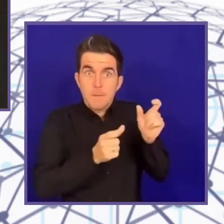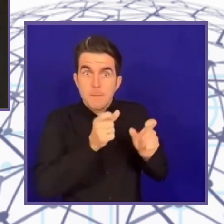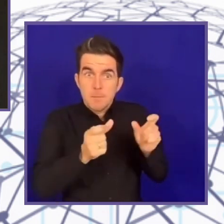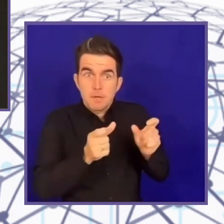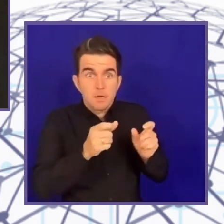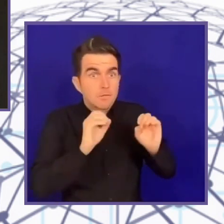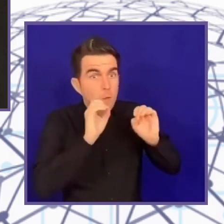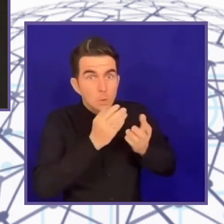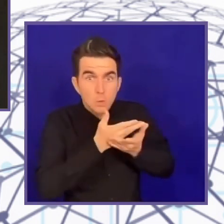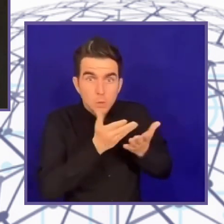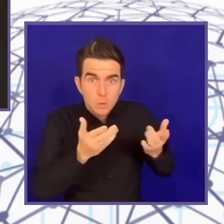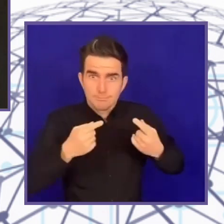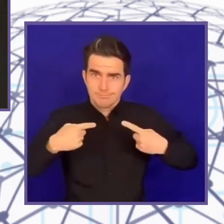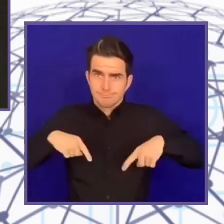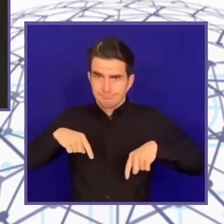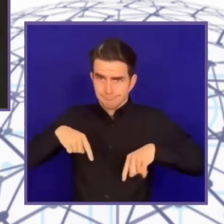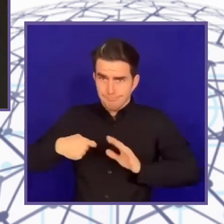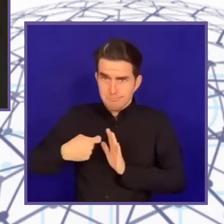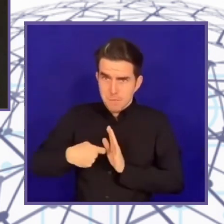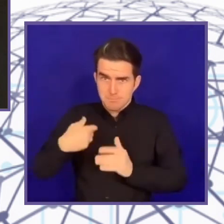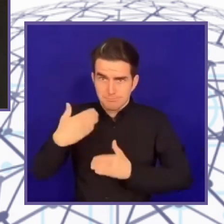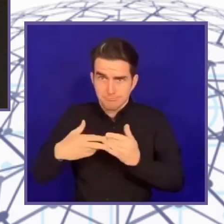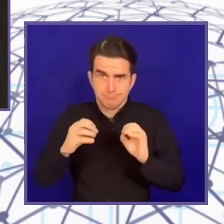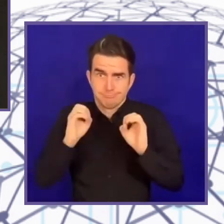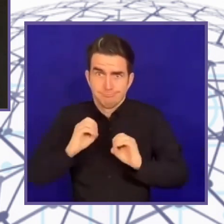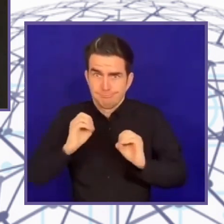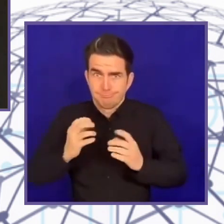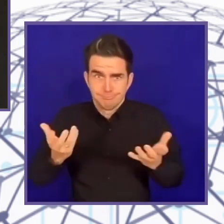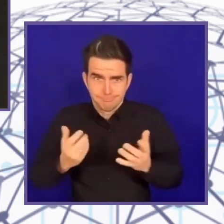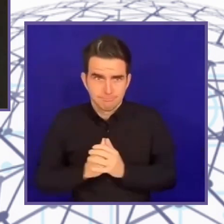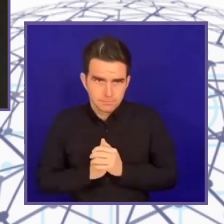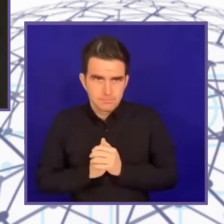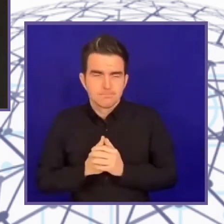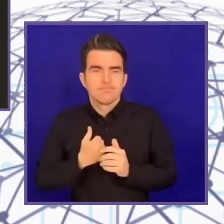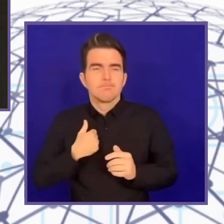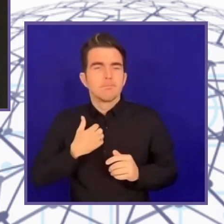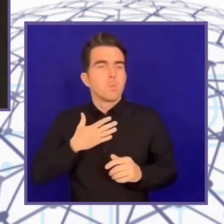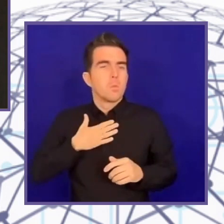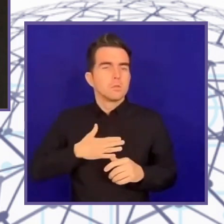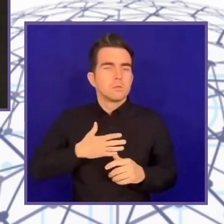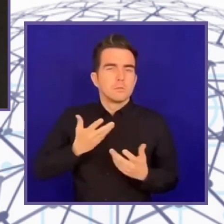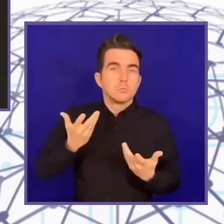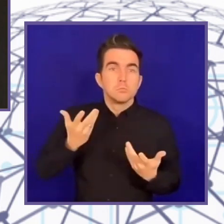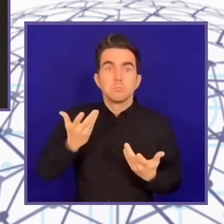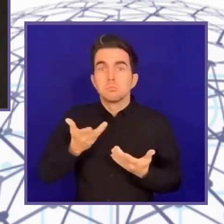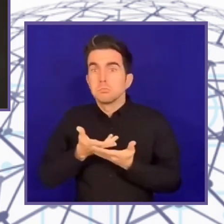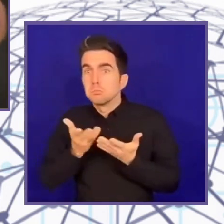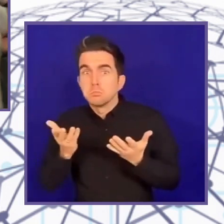And I'm going to start with people who haven't spoken, but if I don't get any, I'll come back.